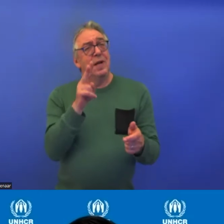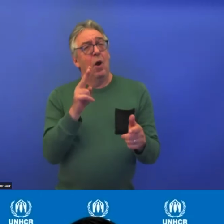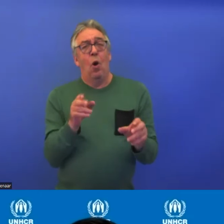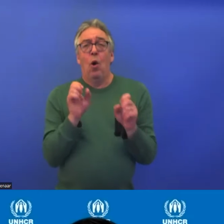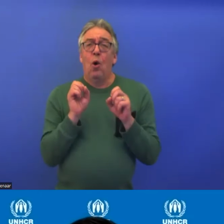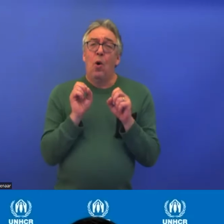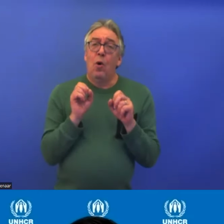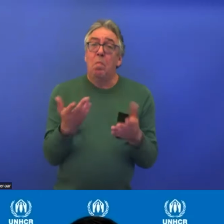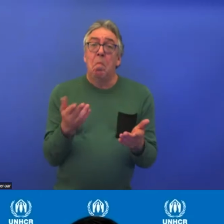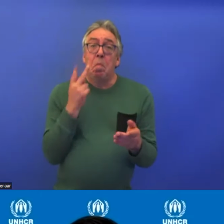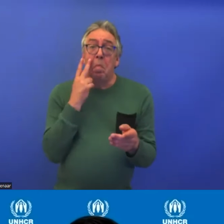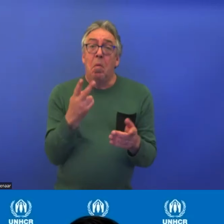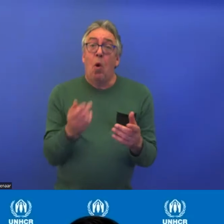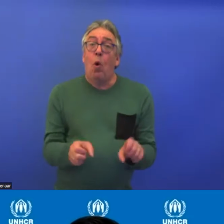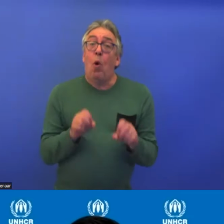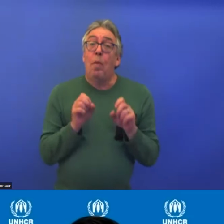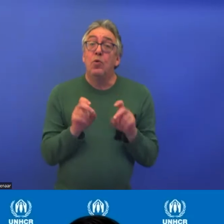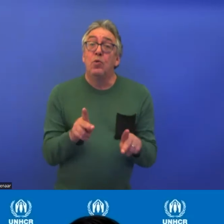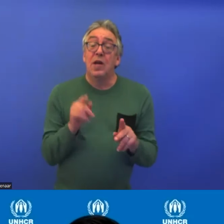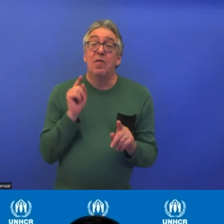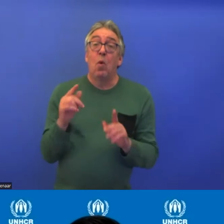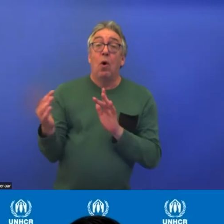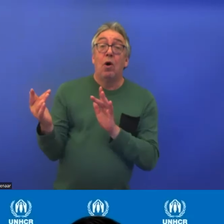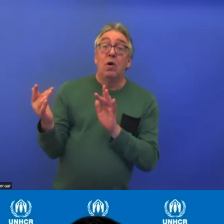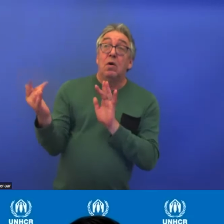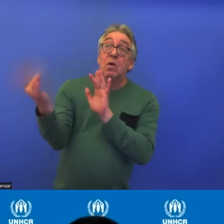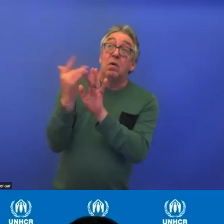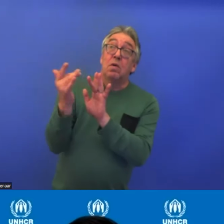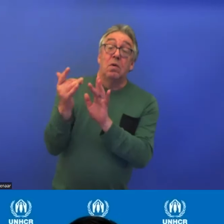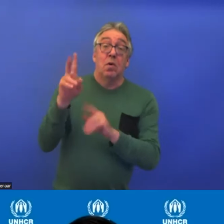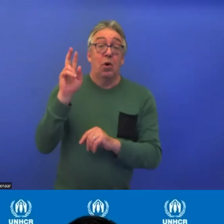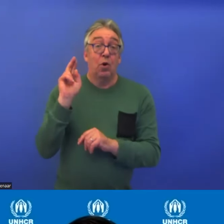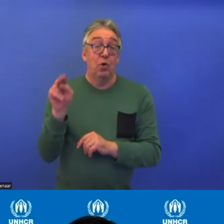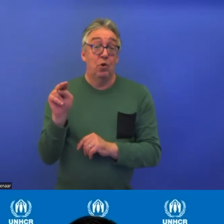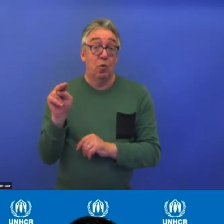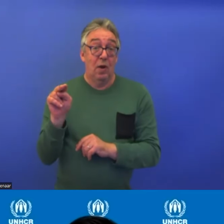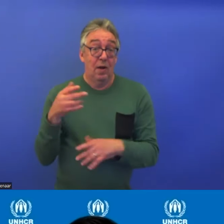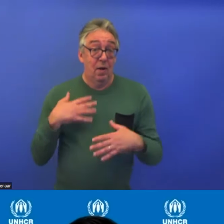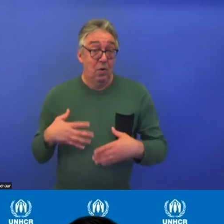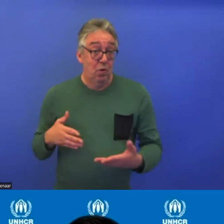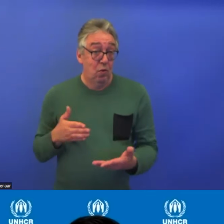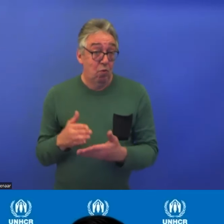involved in engagement with human rights mechanisms as closing remarks. Thank you.